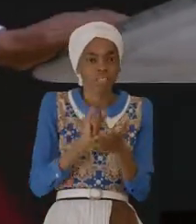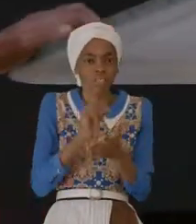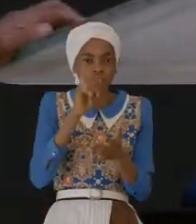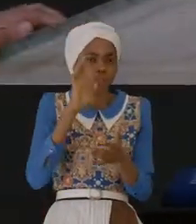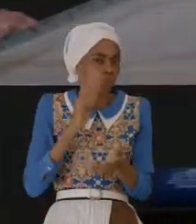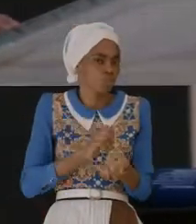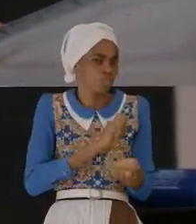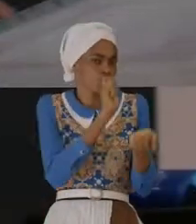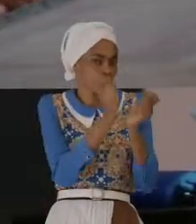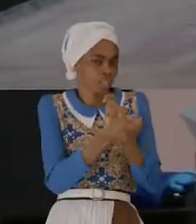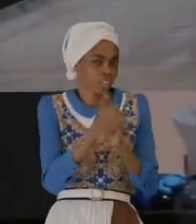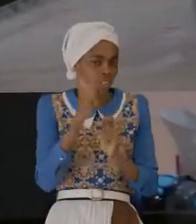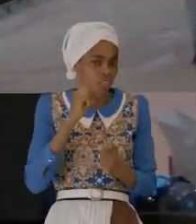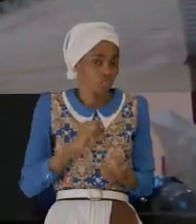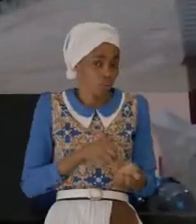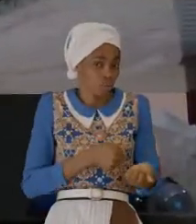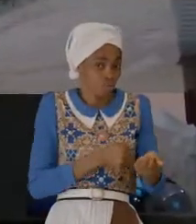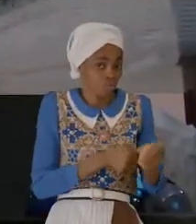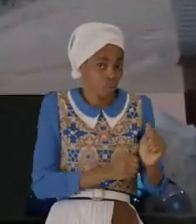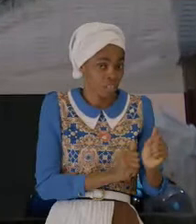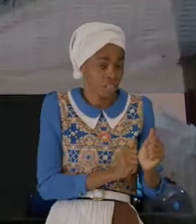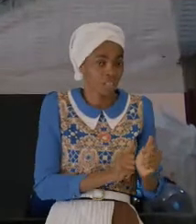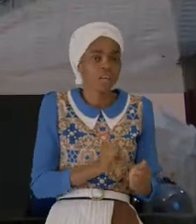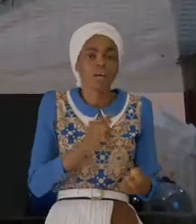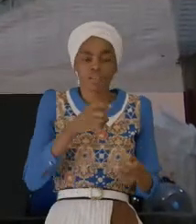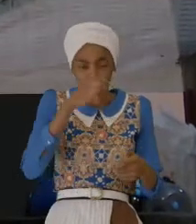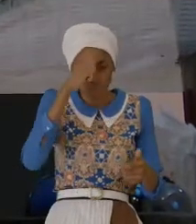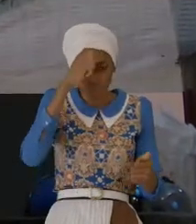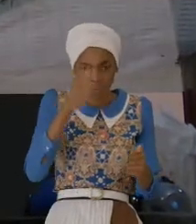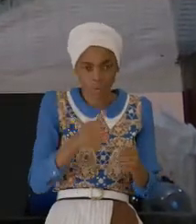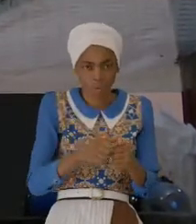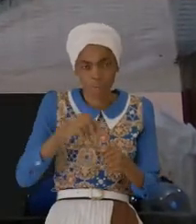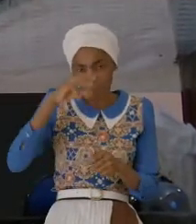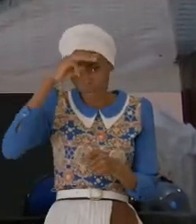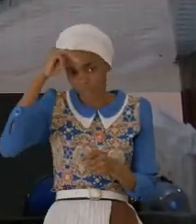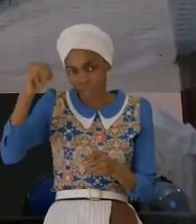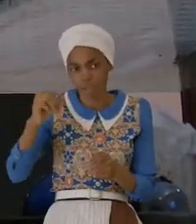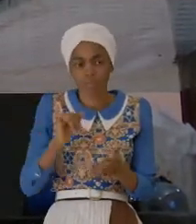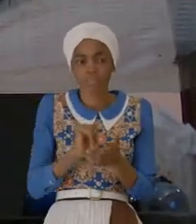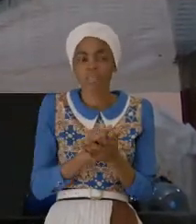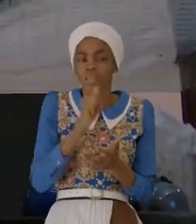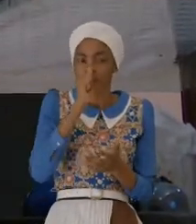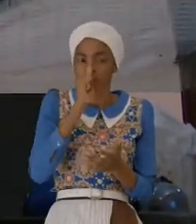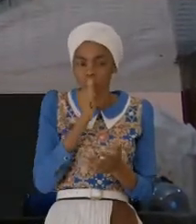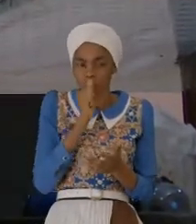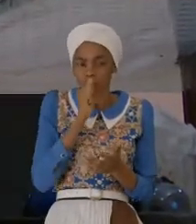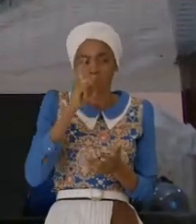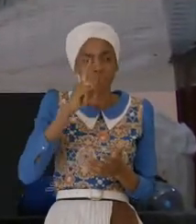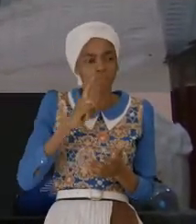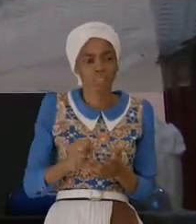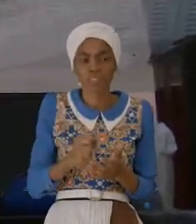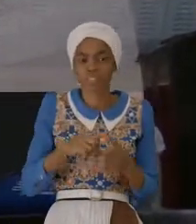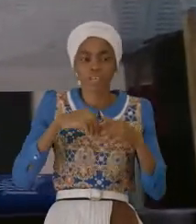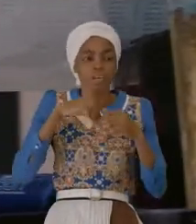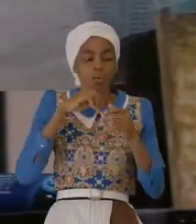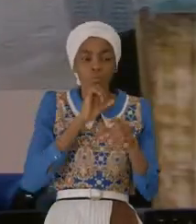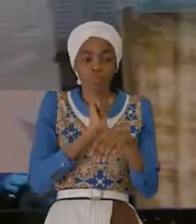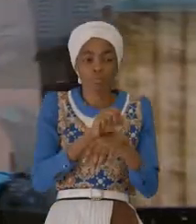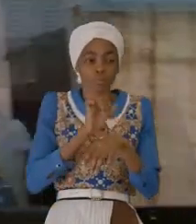consider him that endure such contradiction of Sinners against